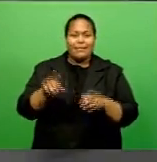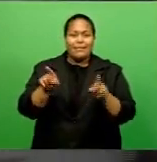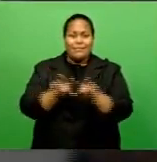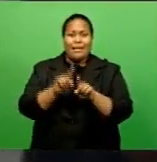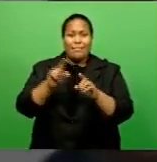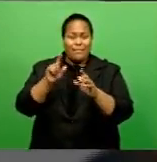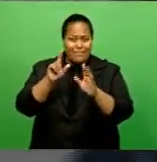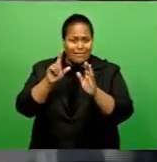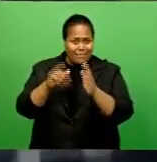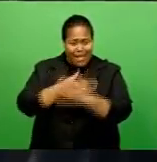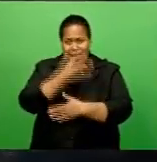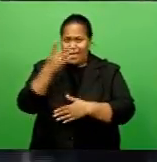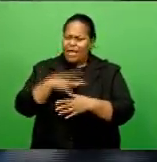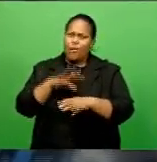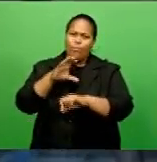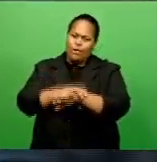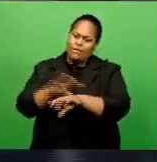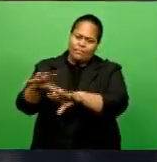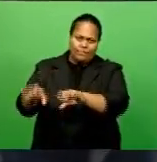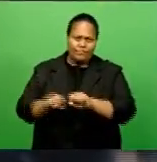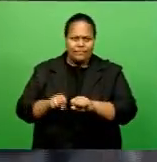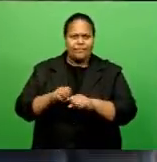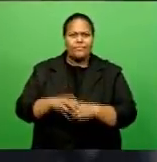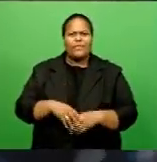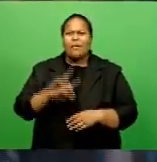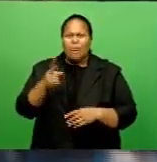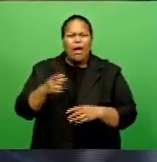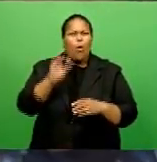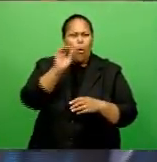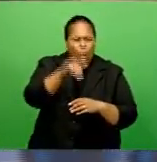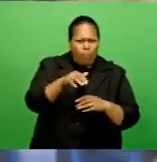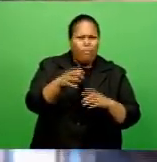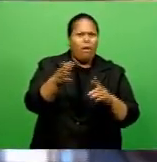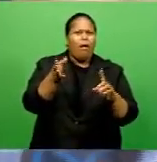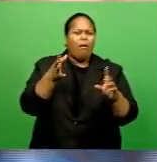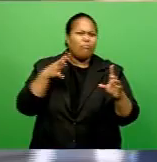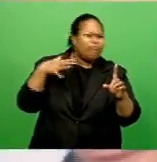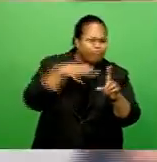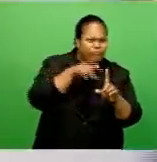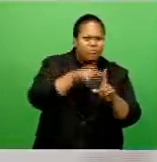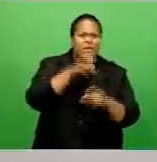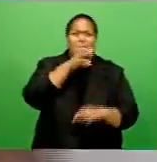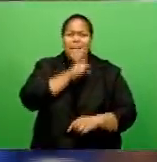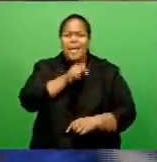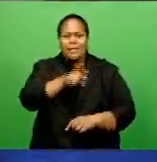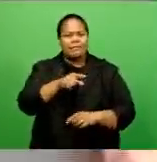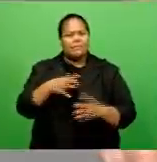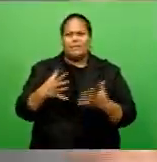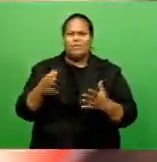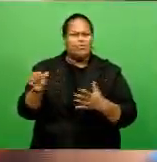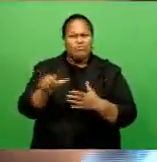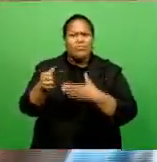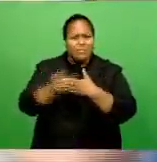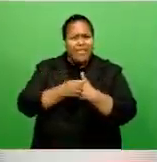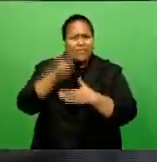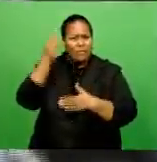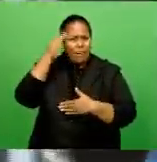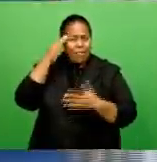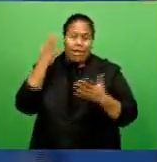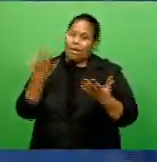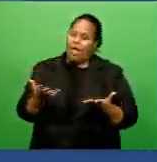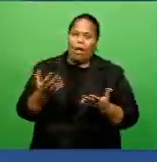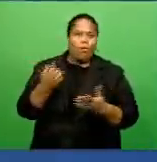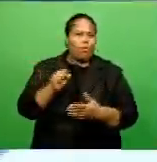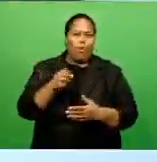were attacked in their home, where they always should feel safe. With the 20-year sentence, a non-parole period of 16 years was set. All